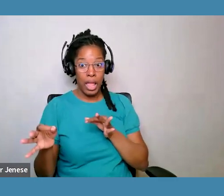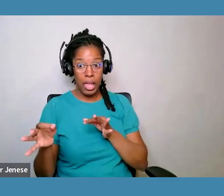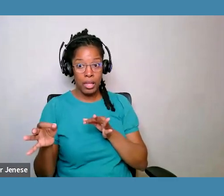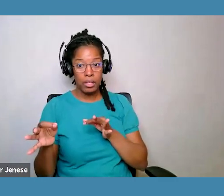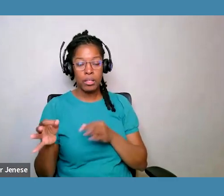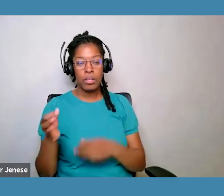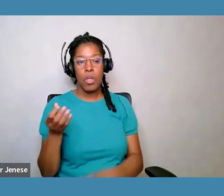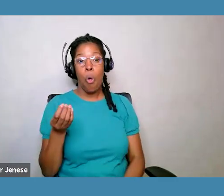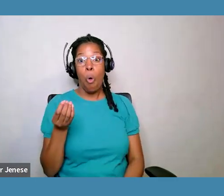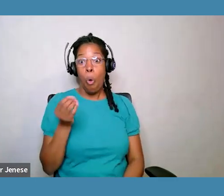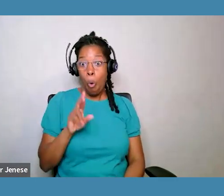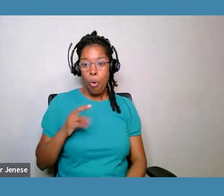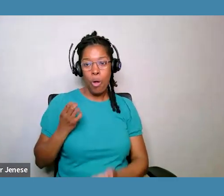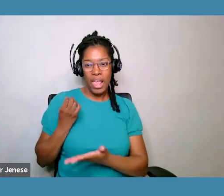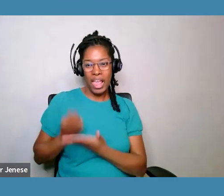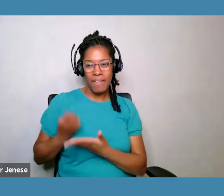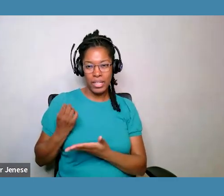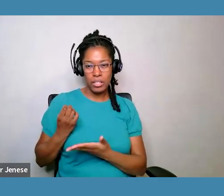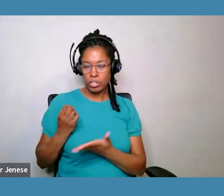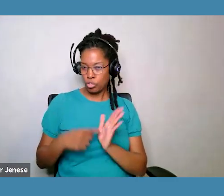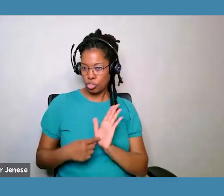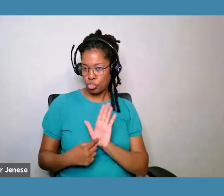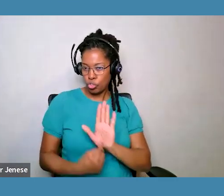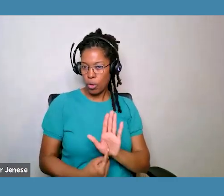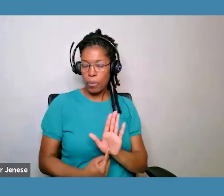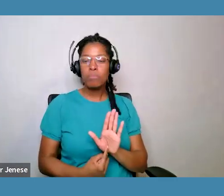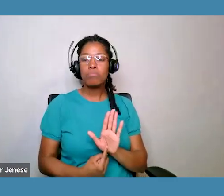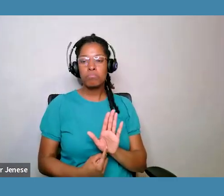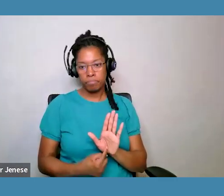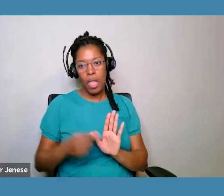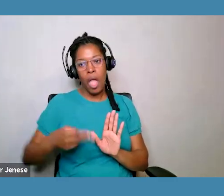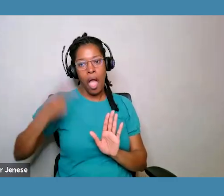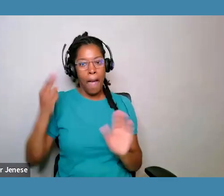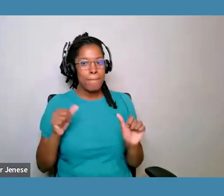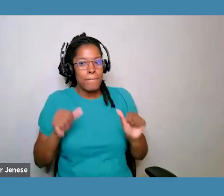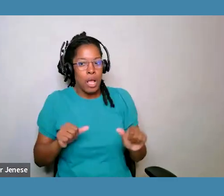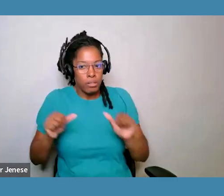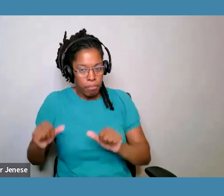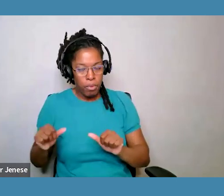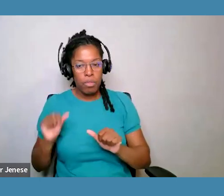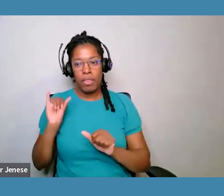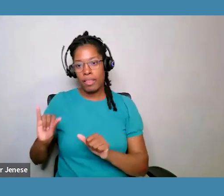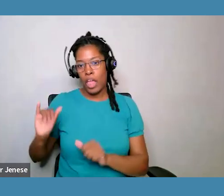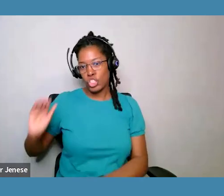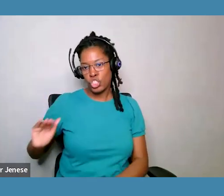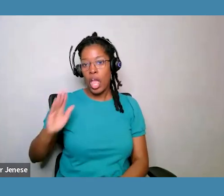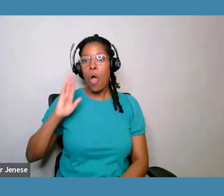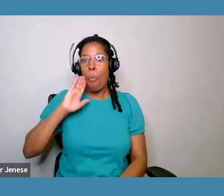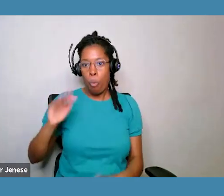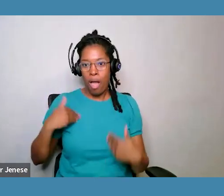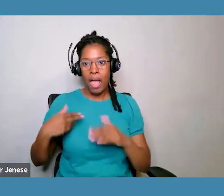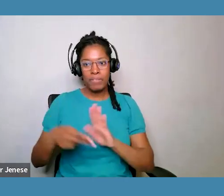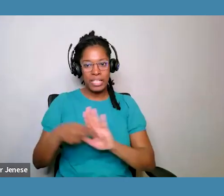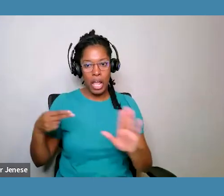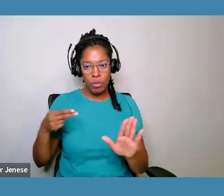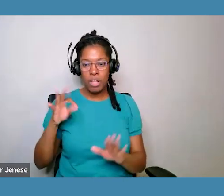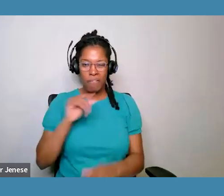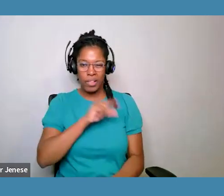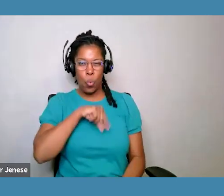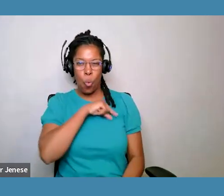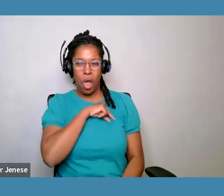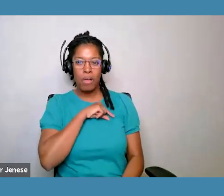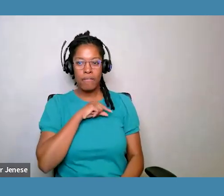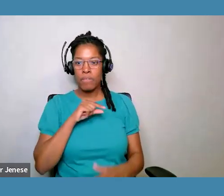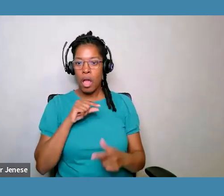or this evidence that indicates that there's a high probability the child is going to have an eventual diagnosis of a qualifying condition.